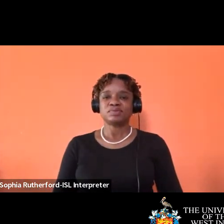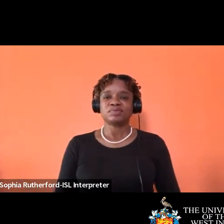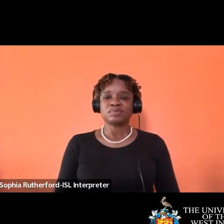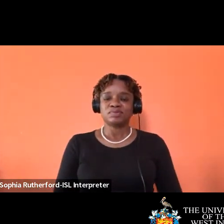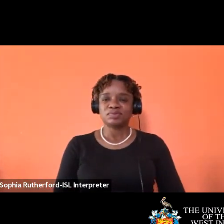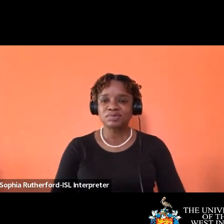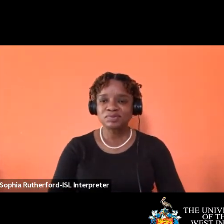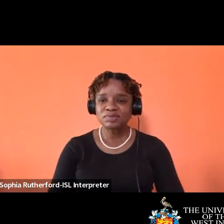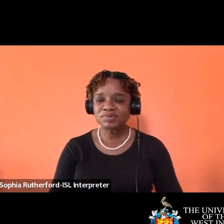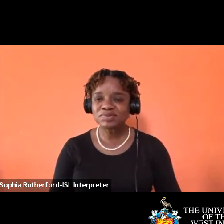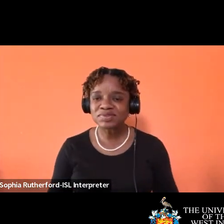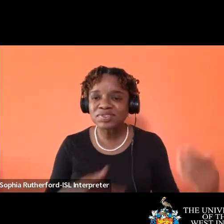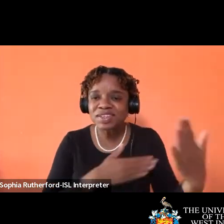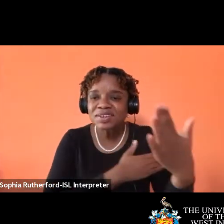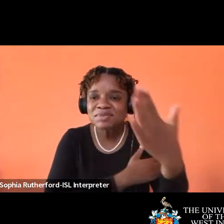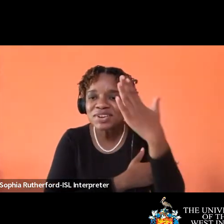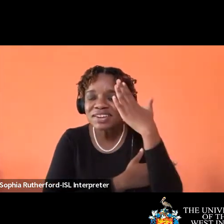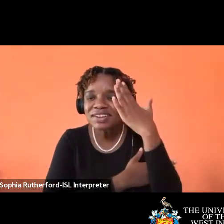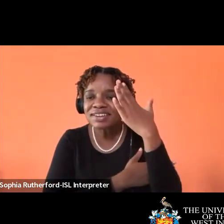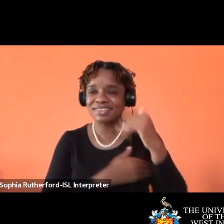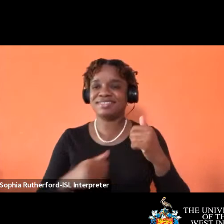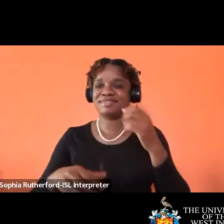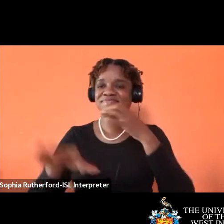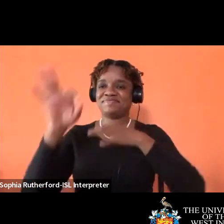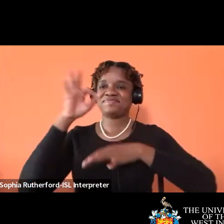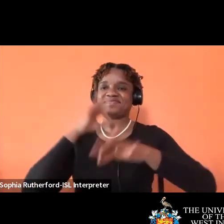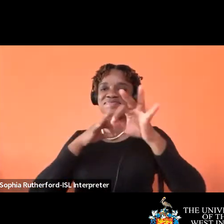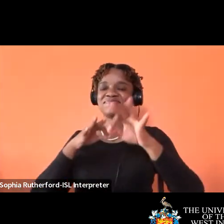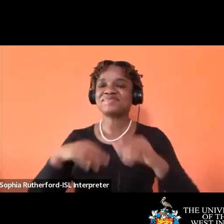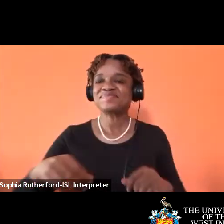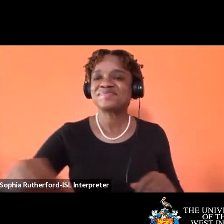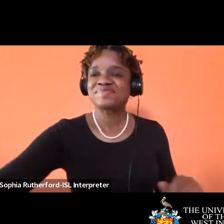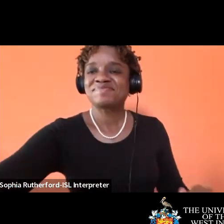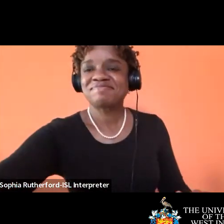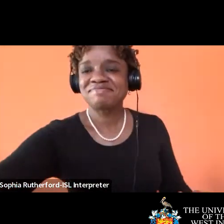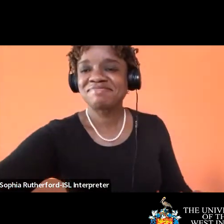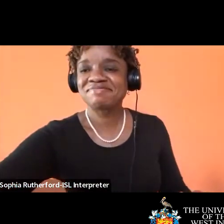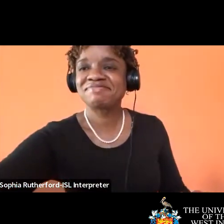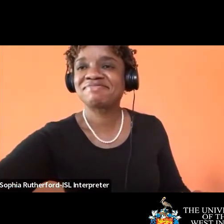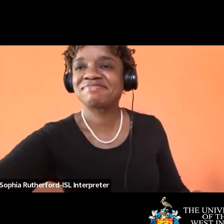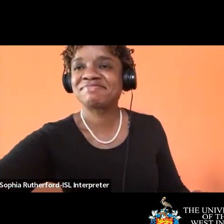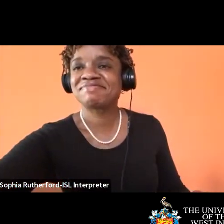Hello, good morning. Hold on a sec. Morning, Teresa.